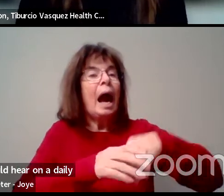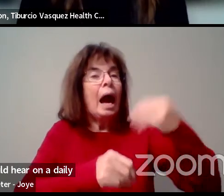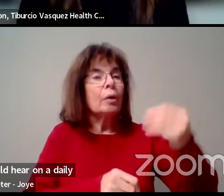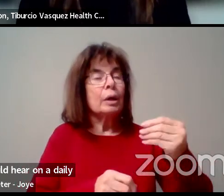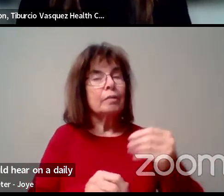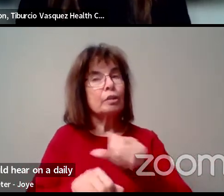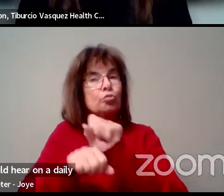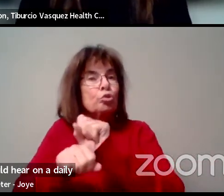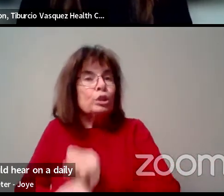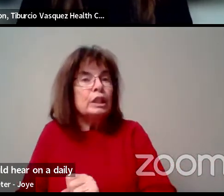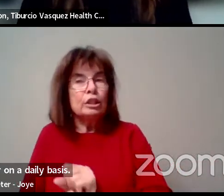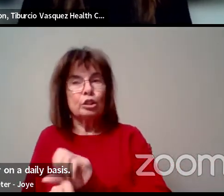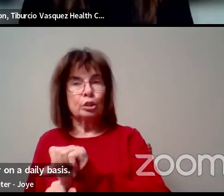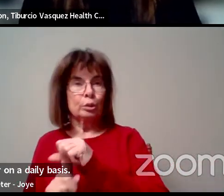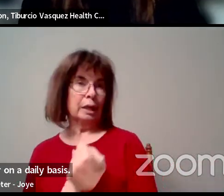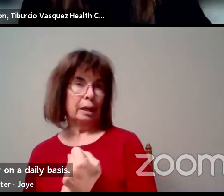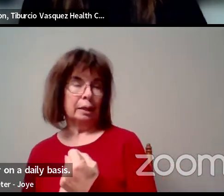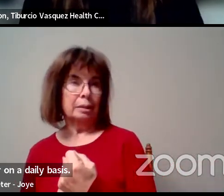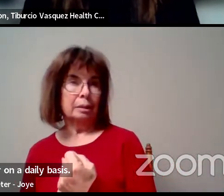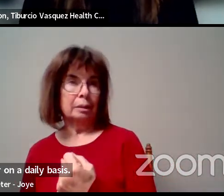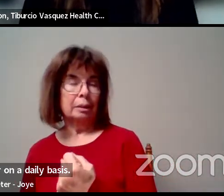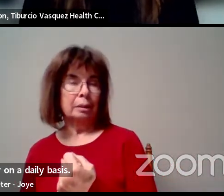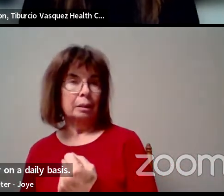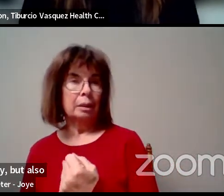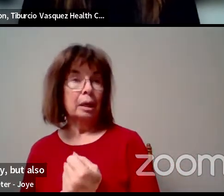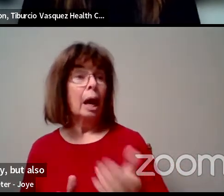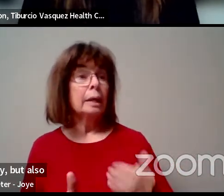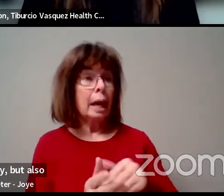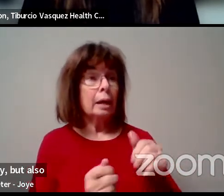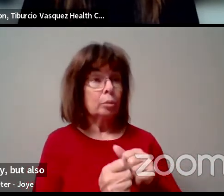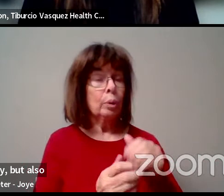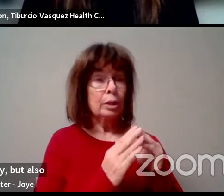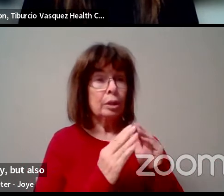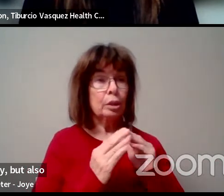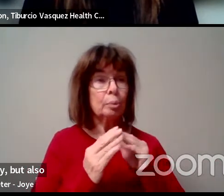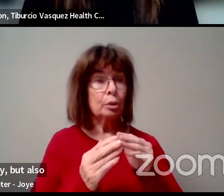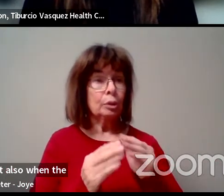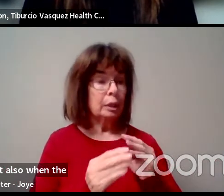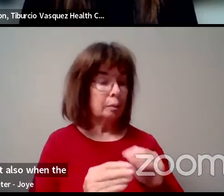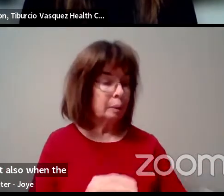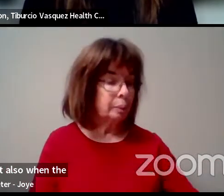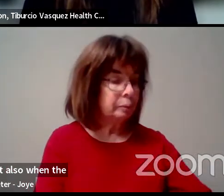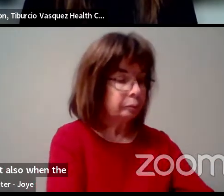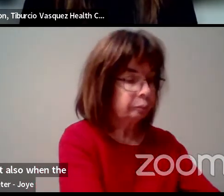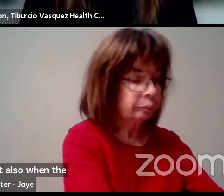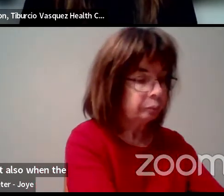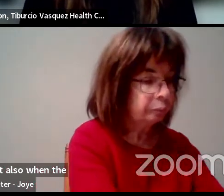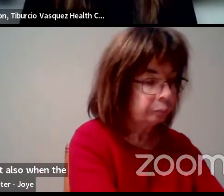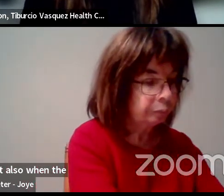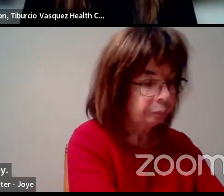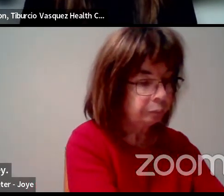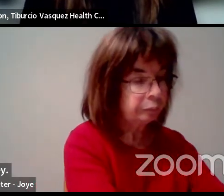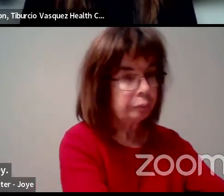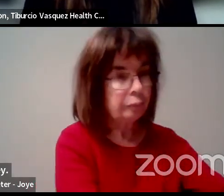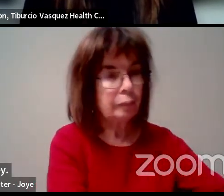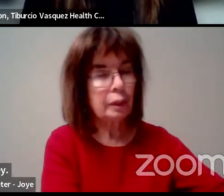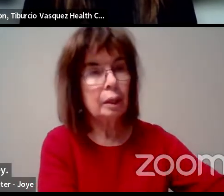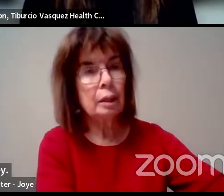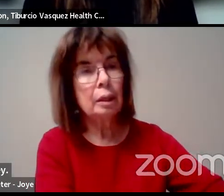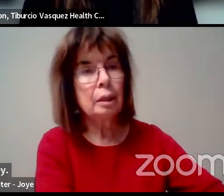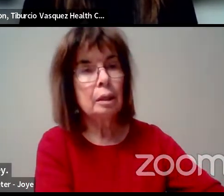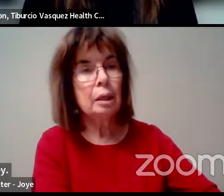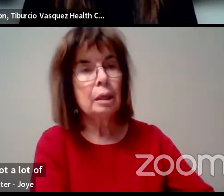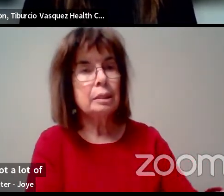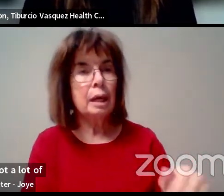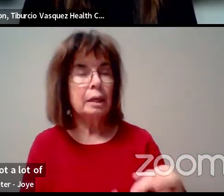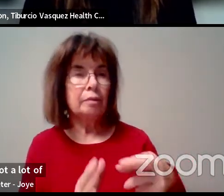again, with the embedding of community members as the providers, is sort of a recipe